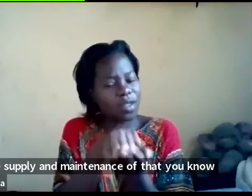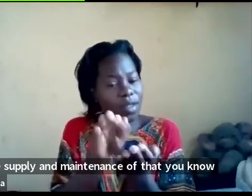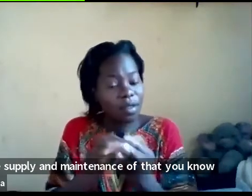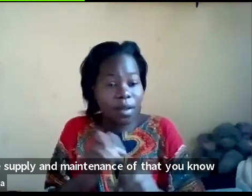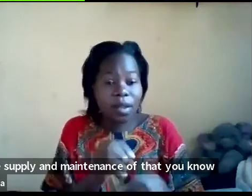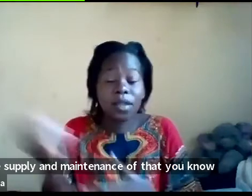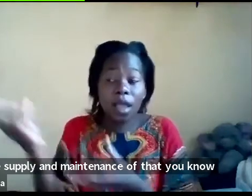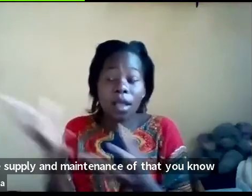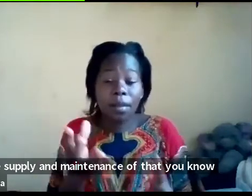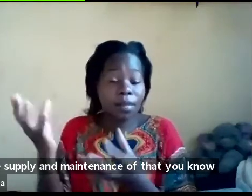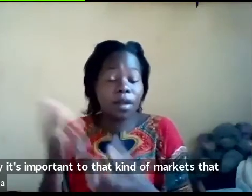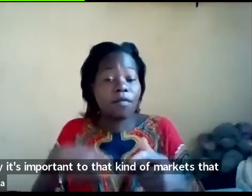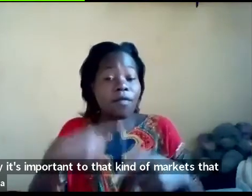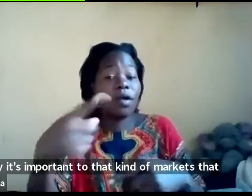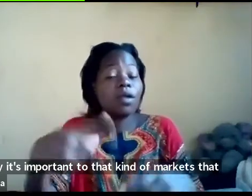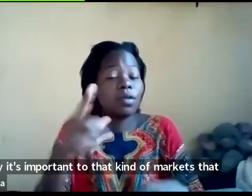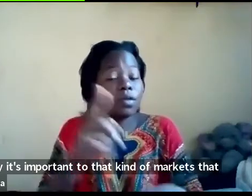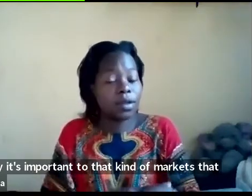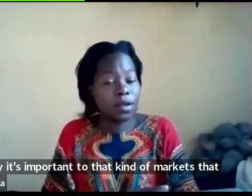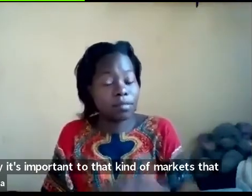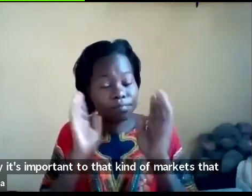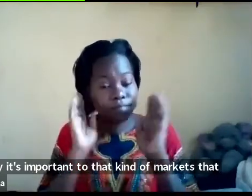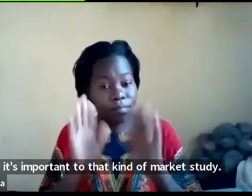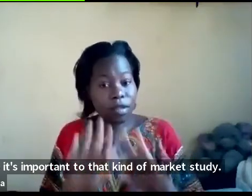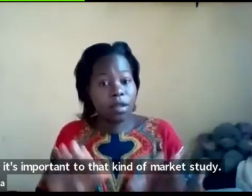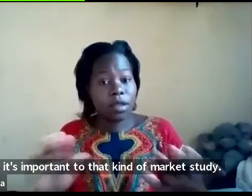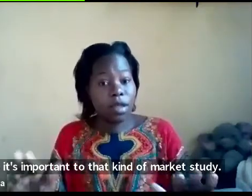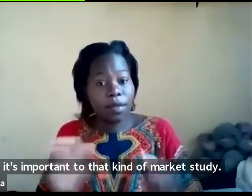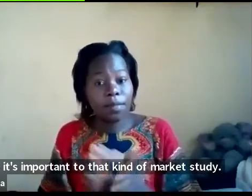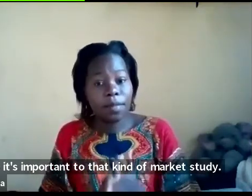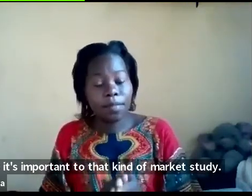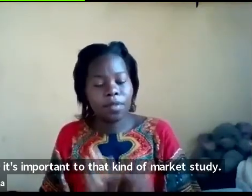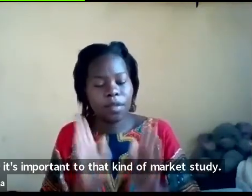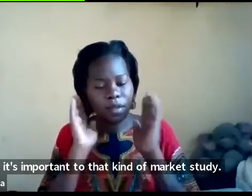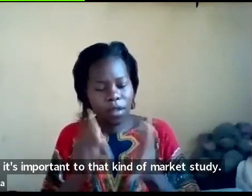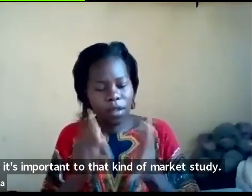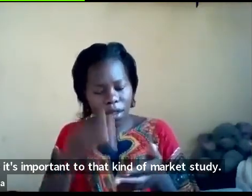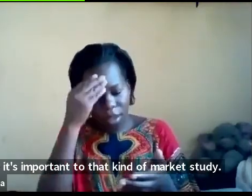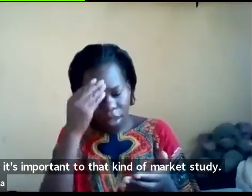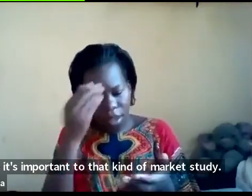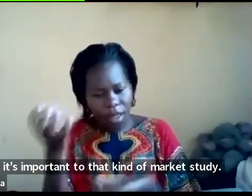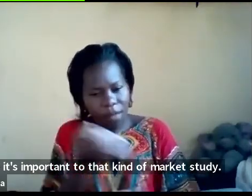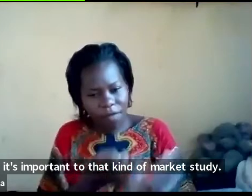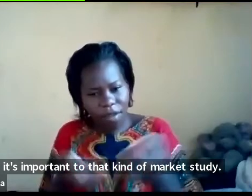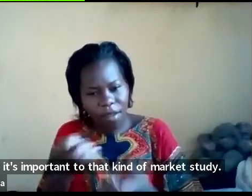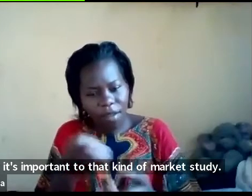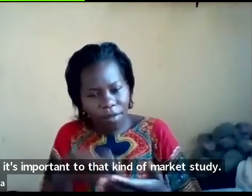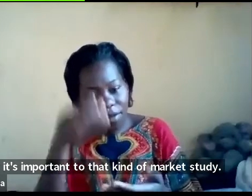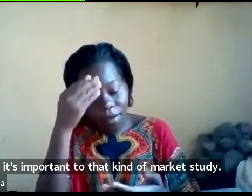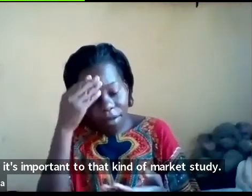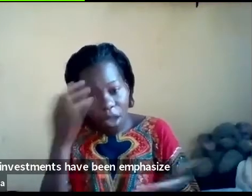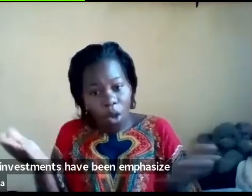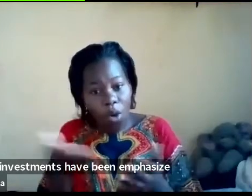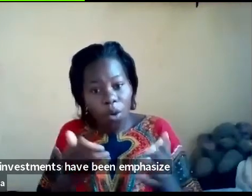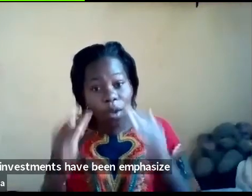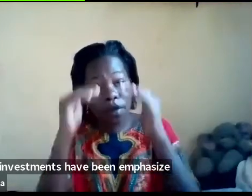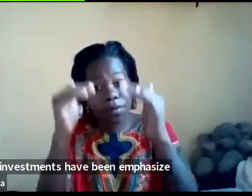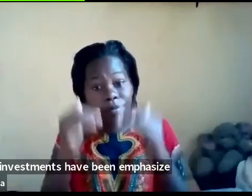that kind of market study of the environment and see where the strategic investments are. I've been emphasizing